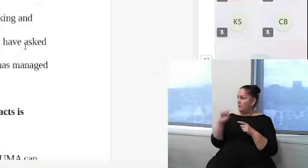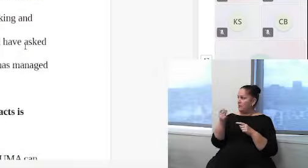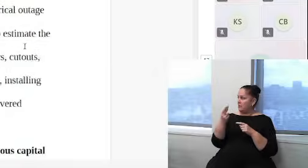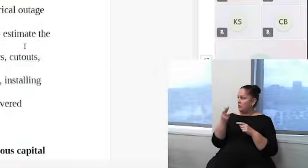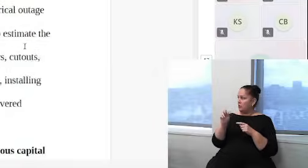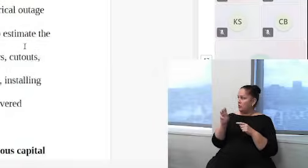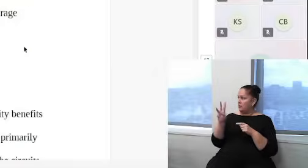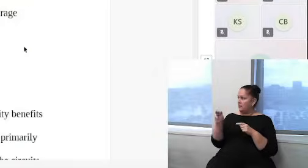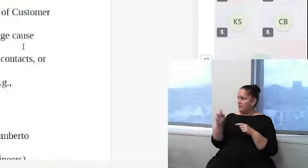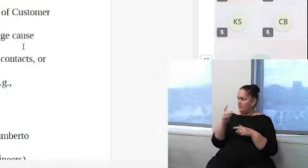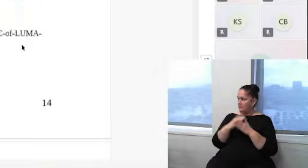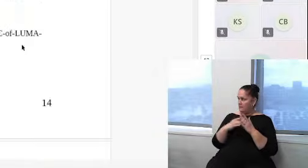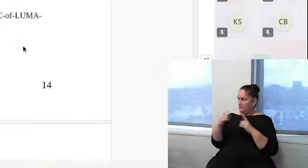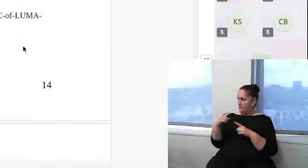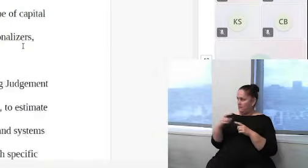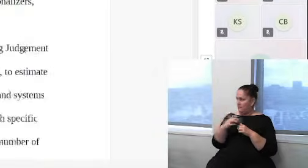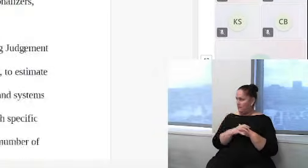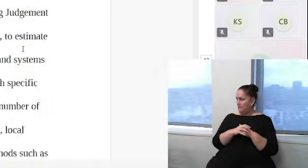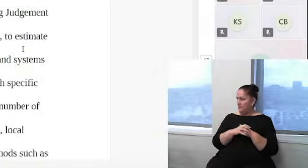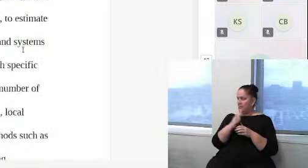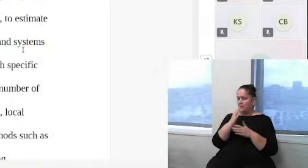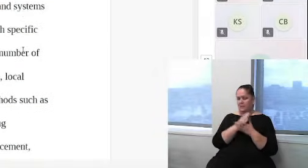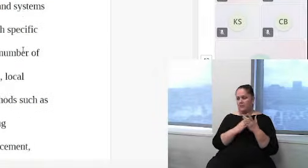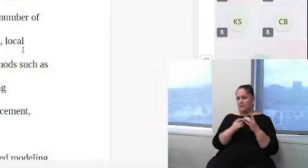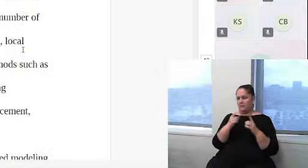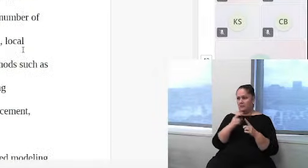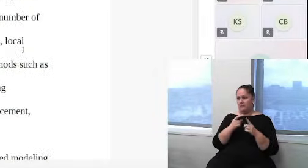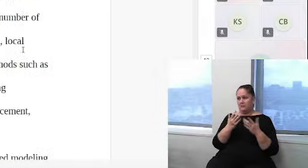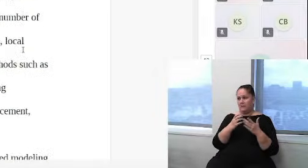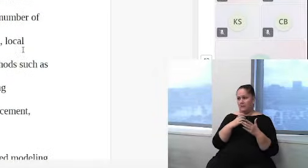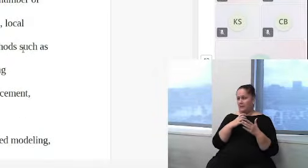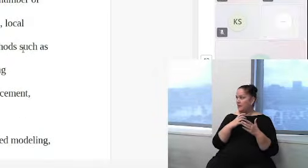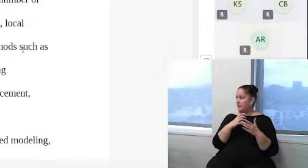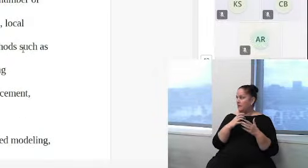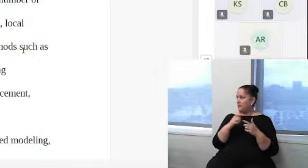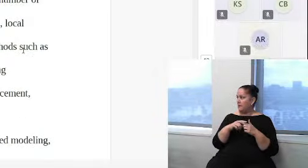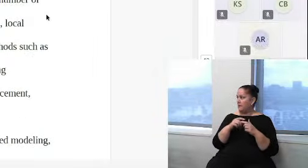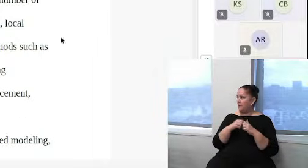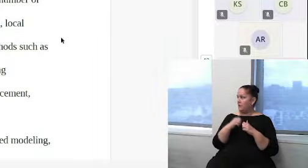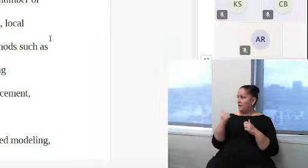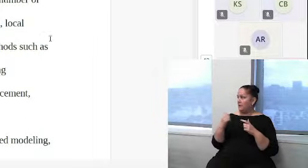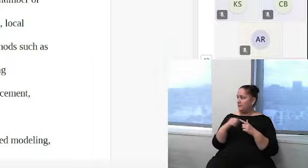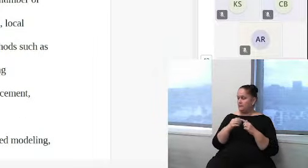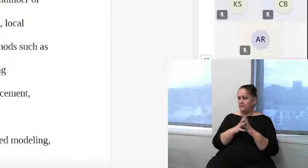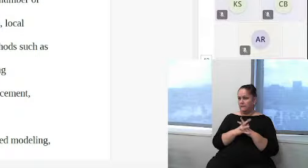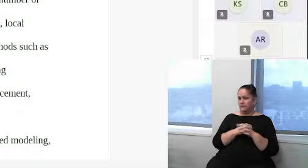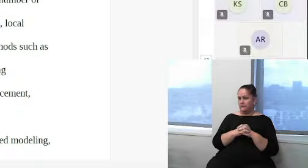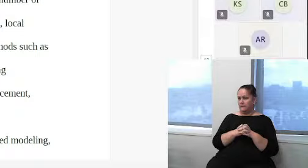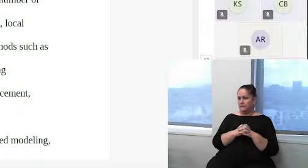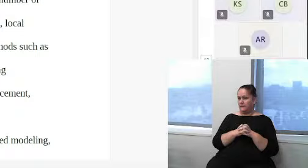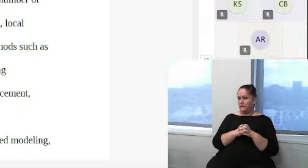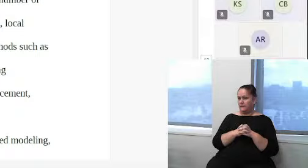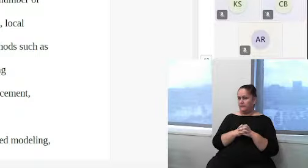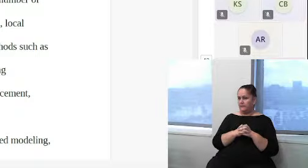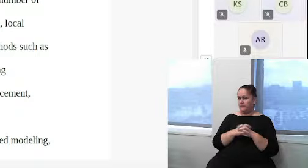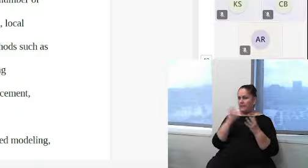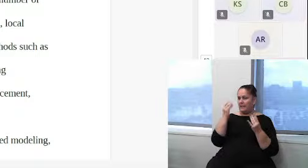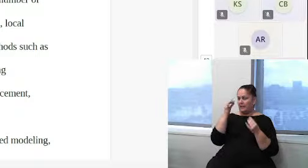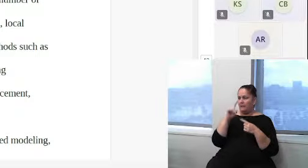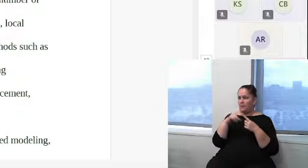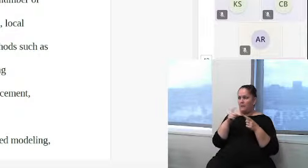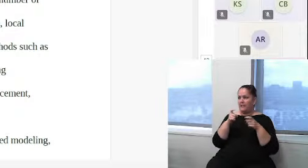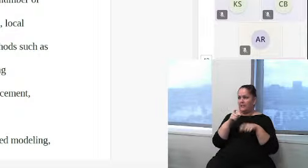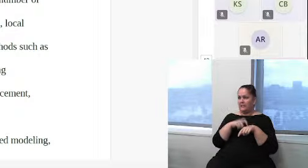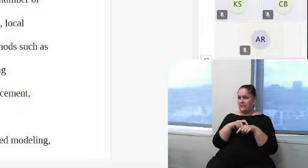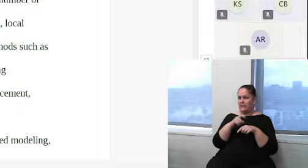for Mr. Shearman at some point? At some point, my colleague can speak to that. Mr. Napney, I